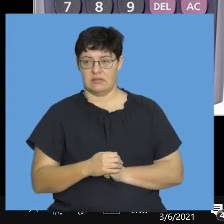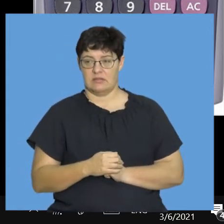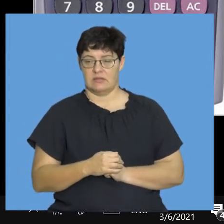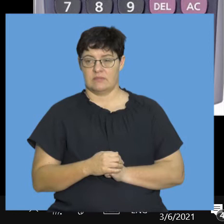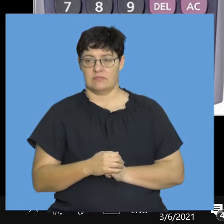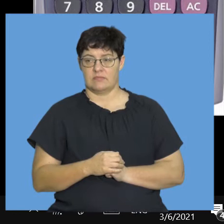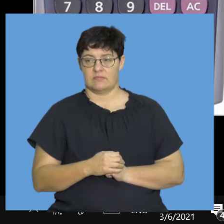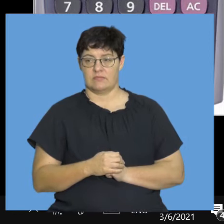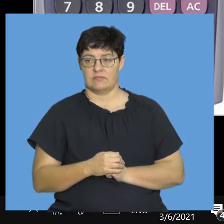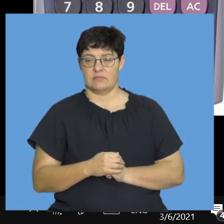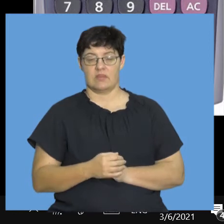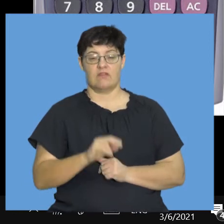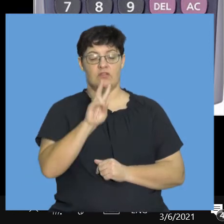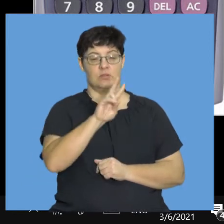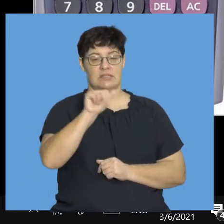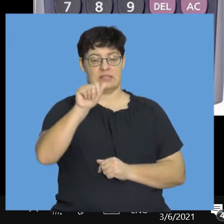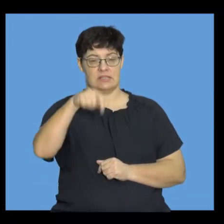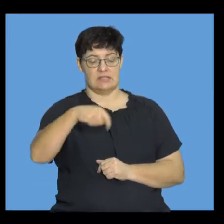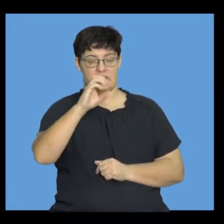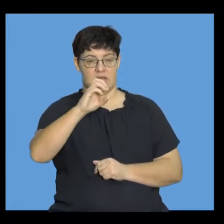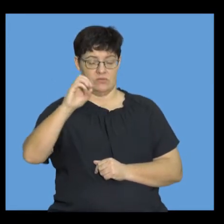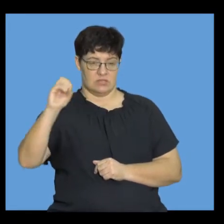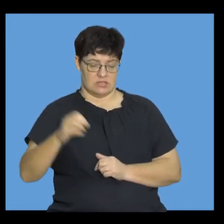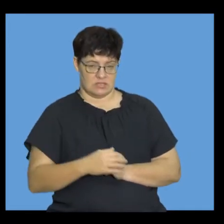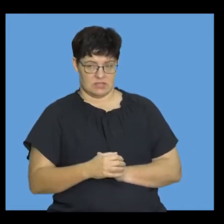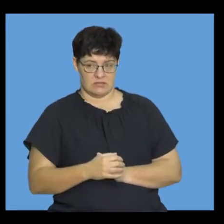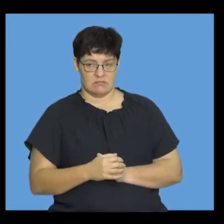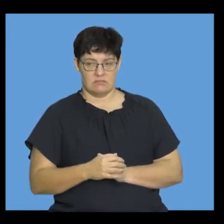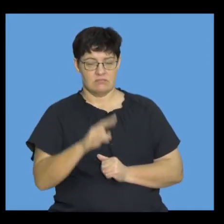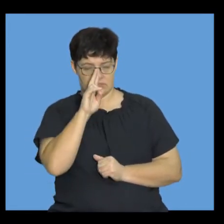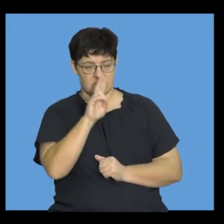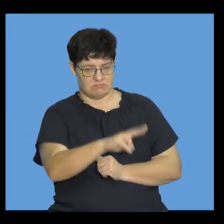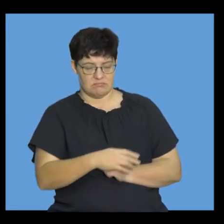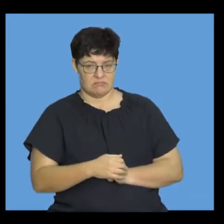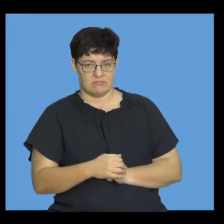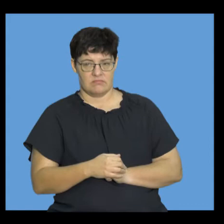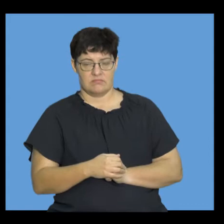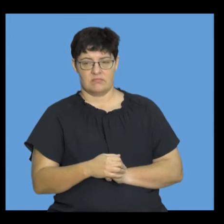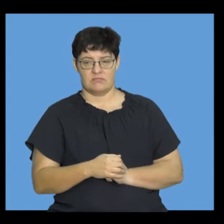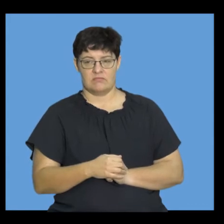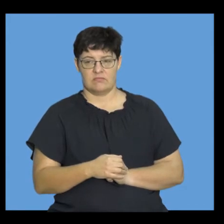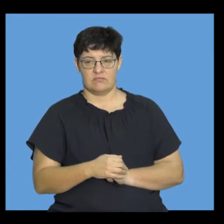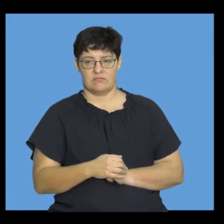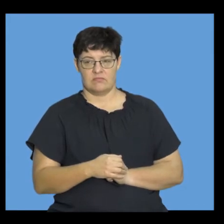And that gives me a figure of 26,000. Here you can see is my 26,000.